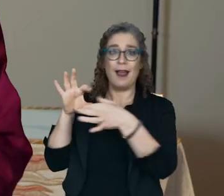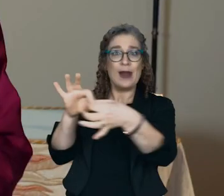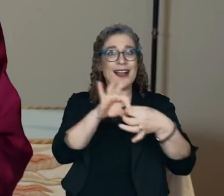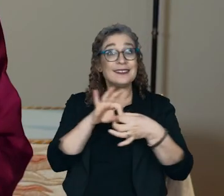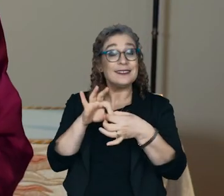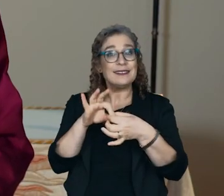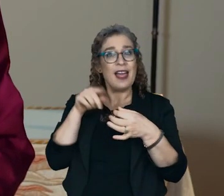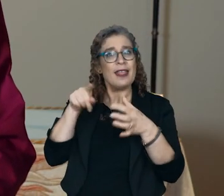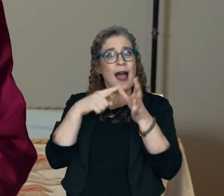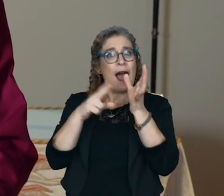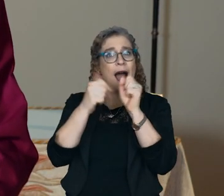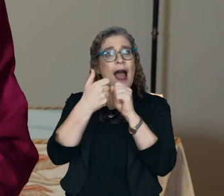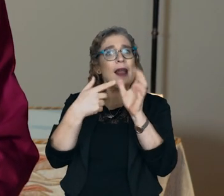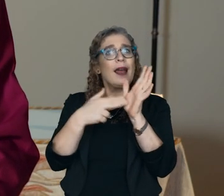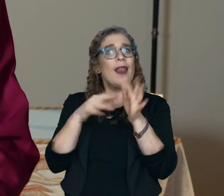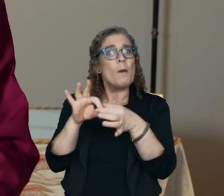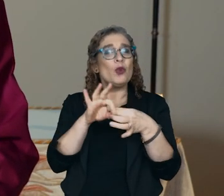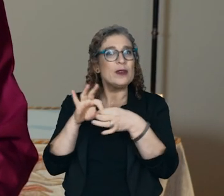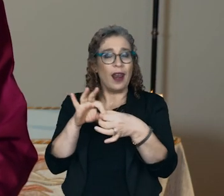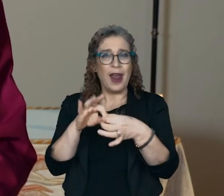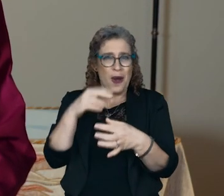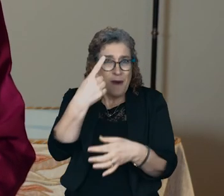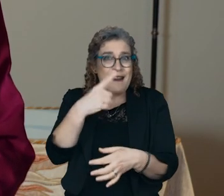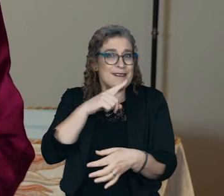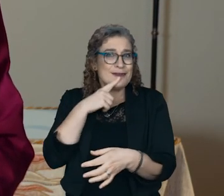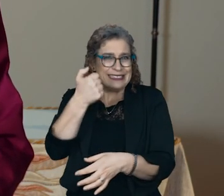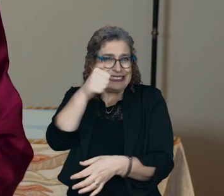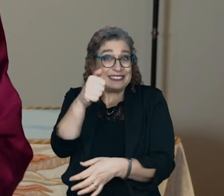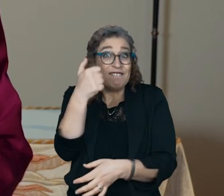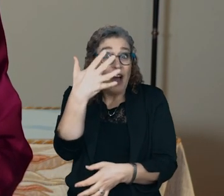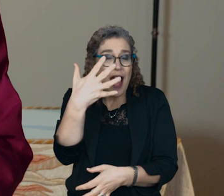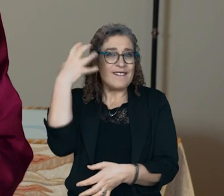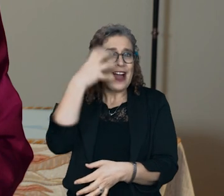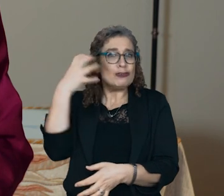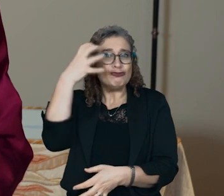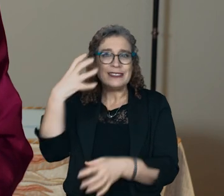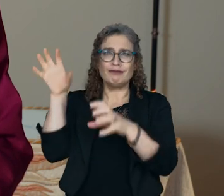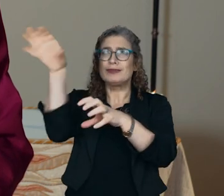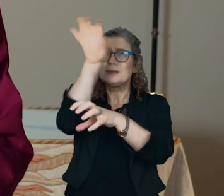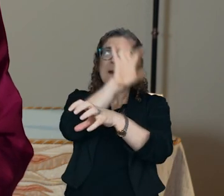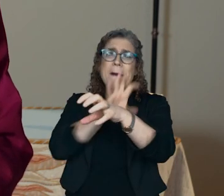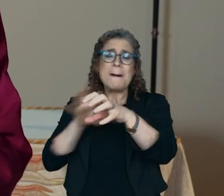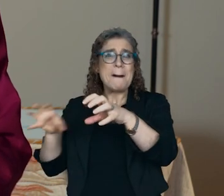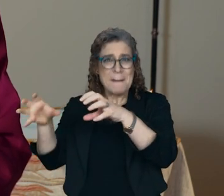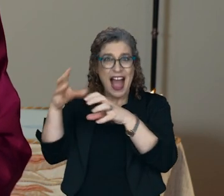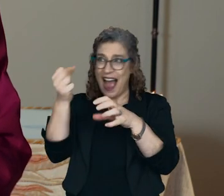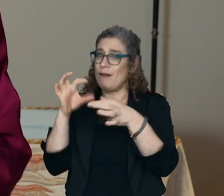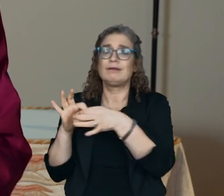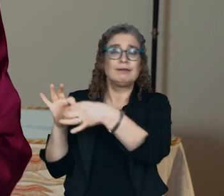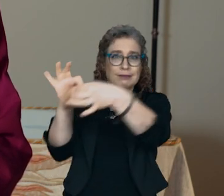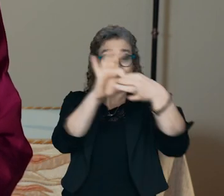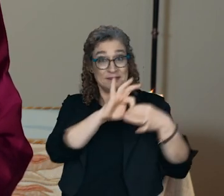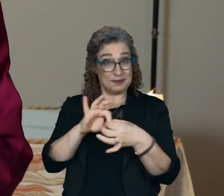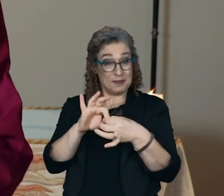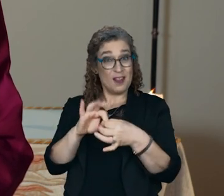a family of churches in more than 165 countries. Many in